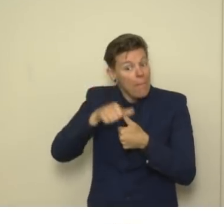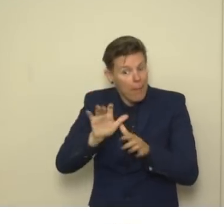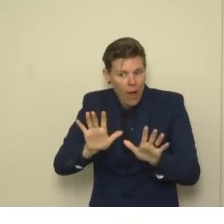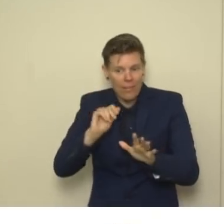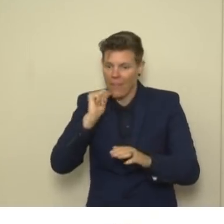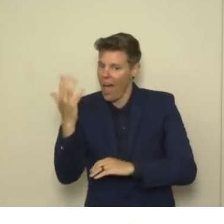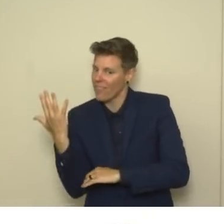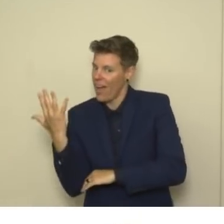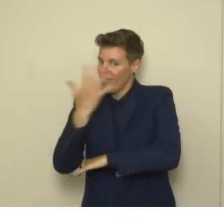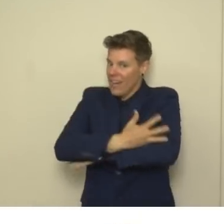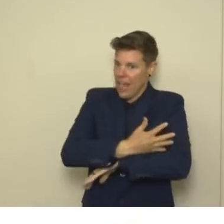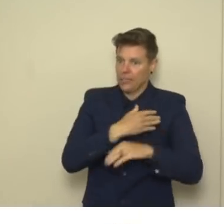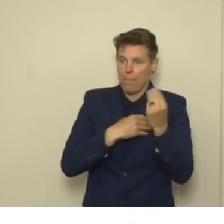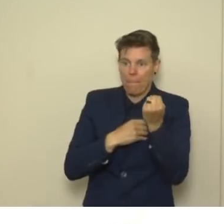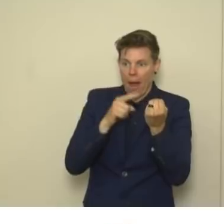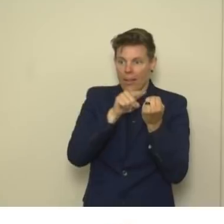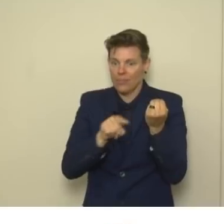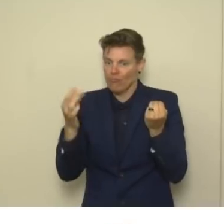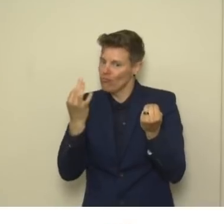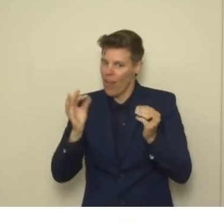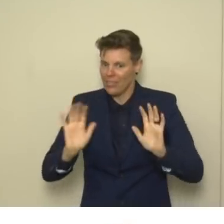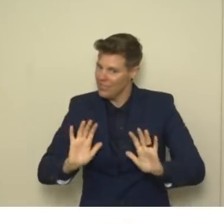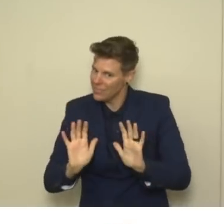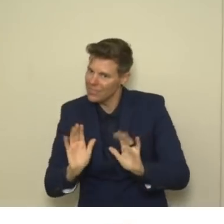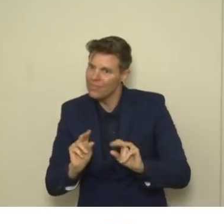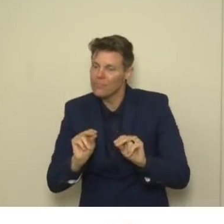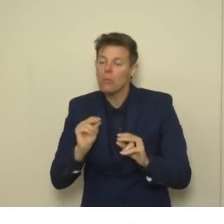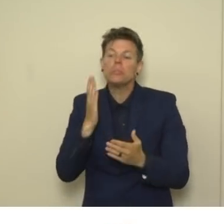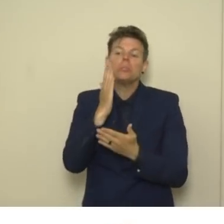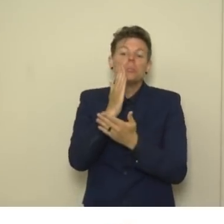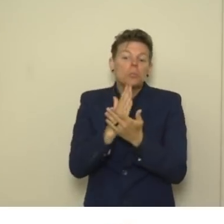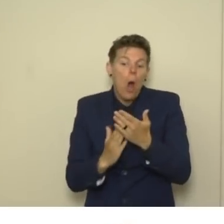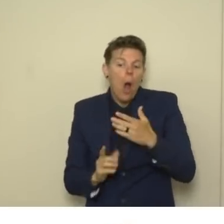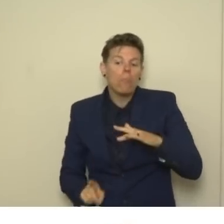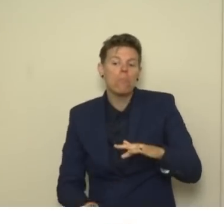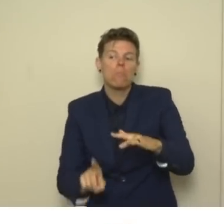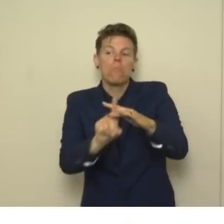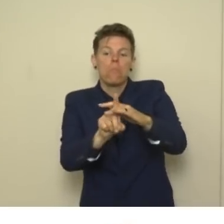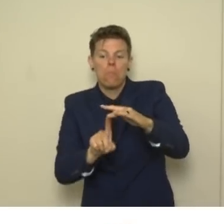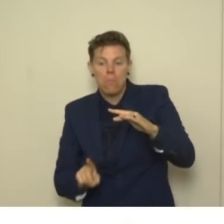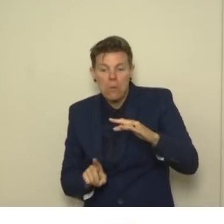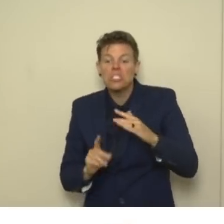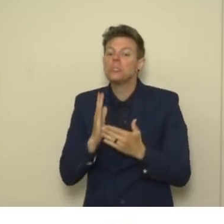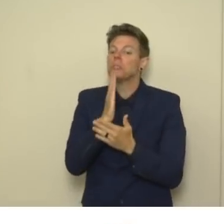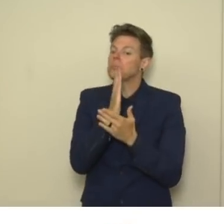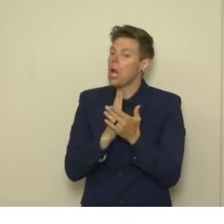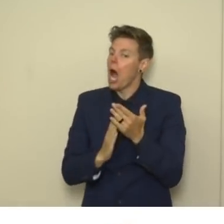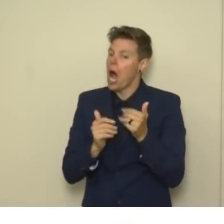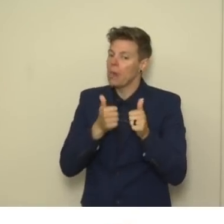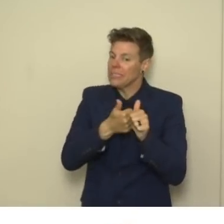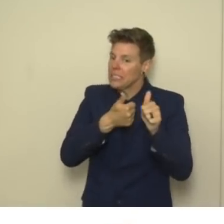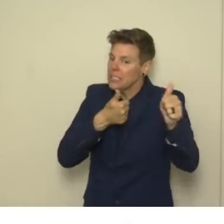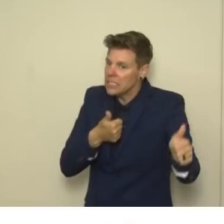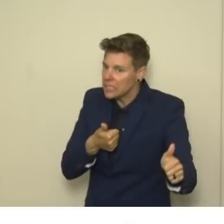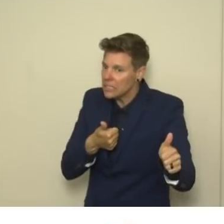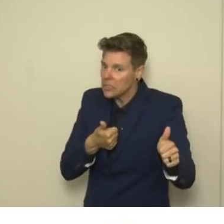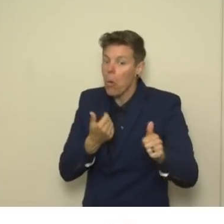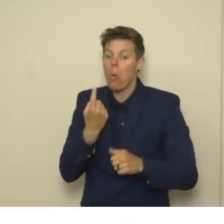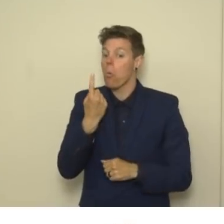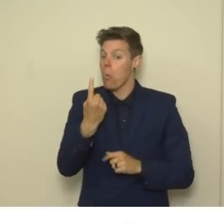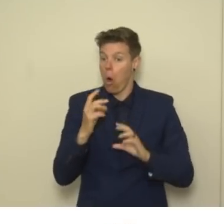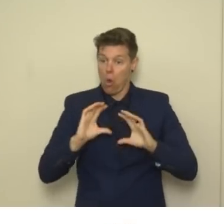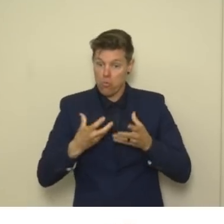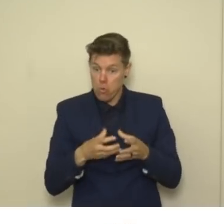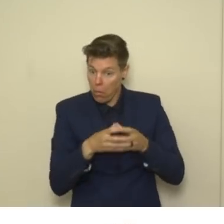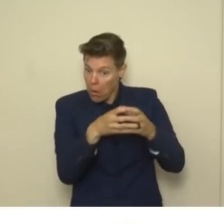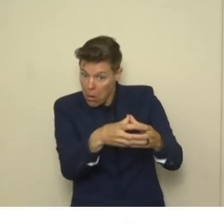means. All right, so some distance, some in person. And we take one cohort of kids, we're successful, we